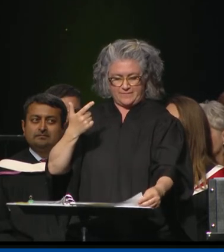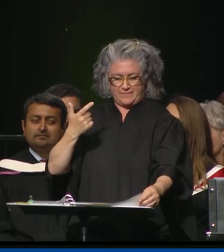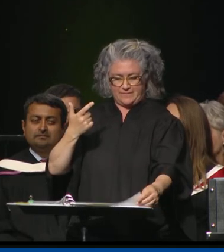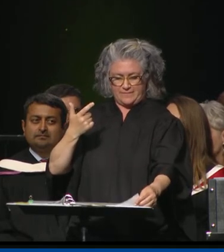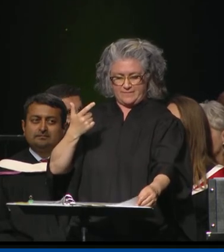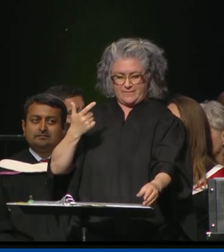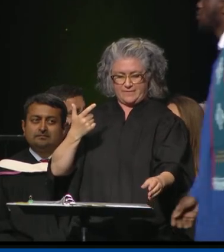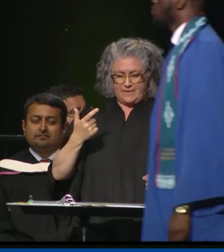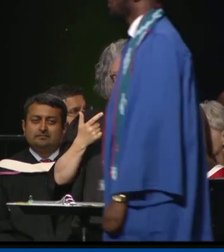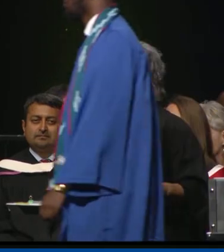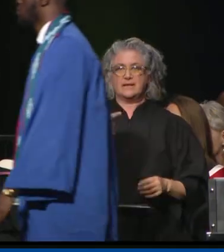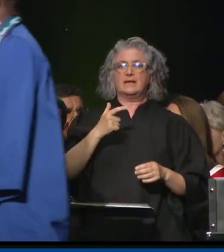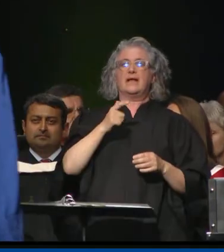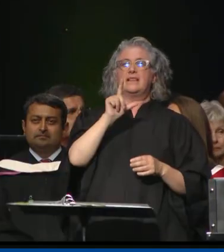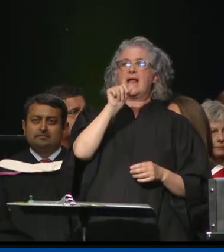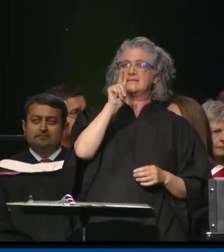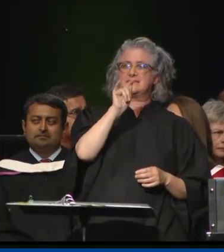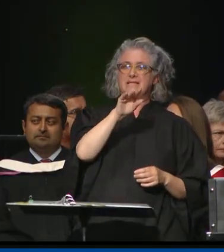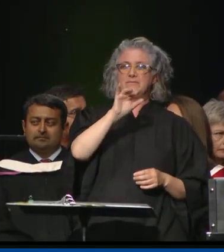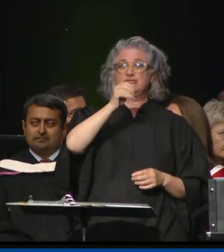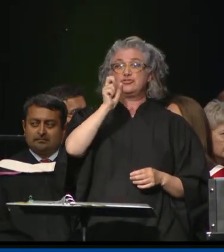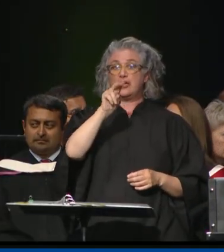Lassen Jean-Marc Coffey Coco.